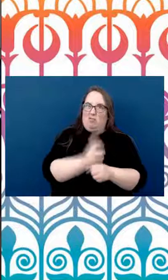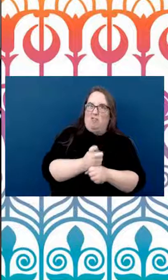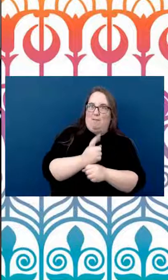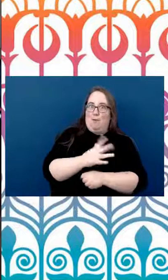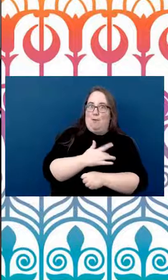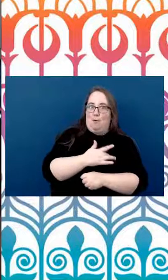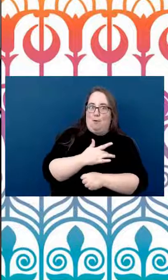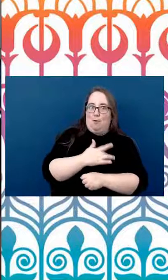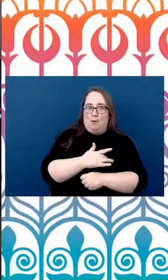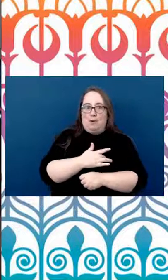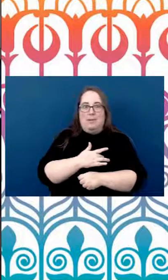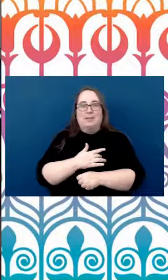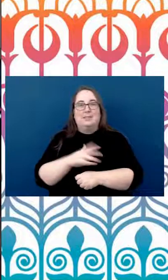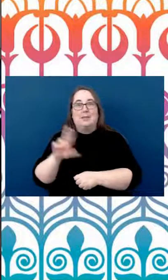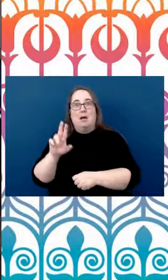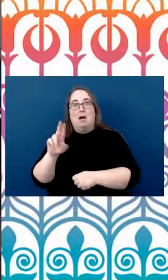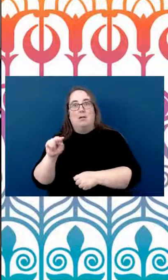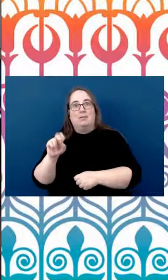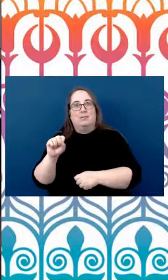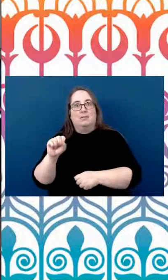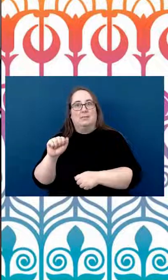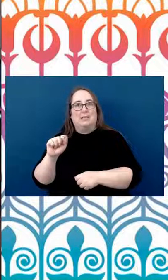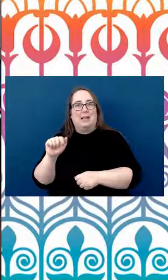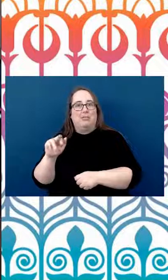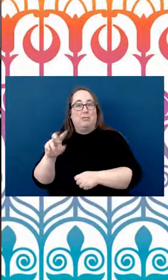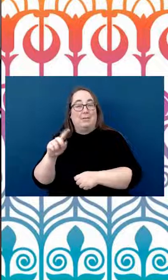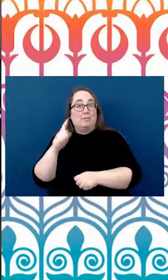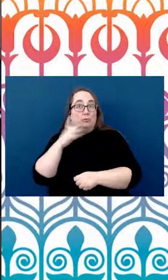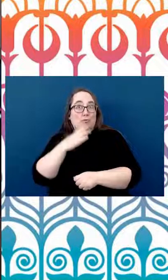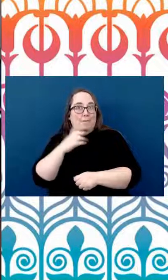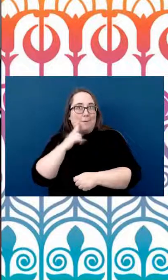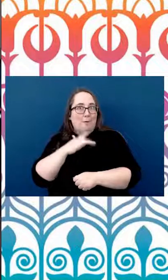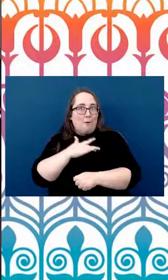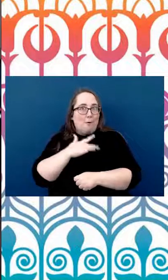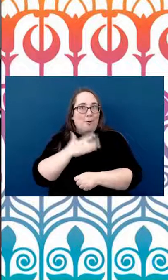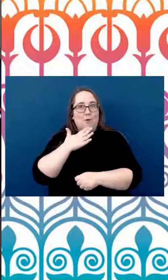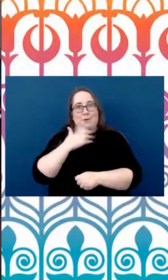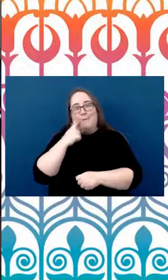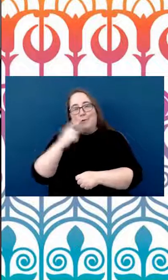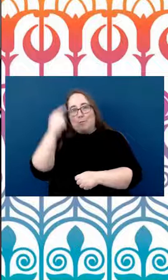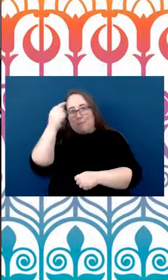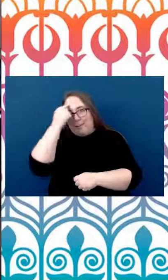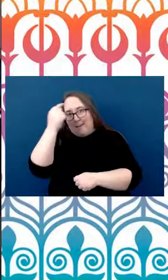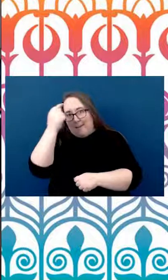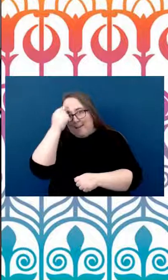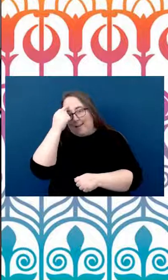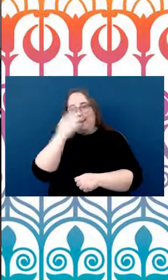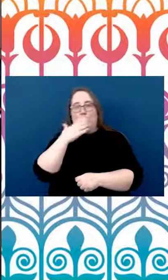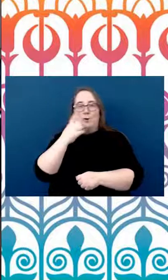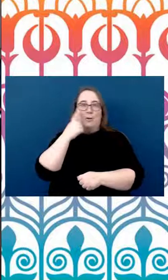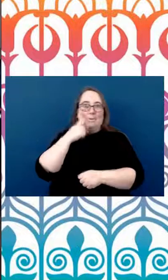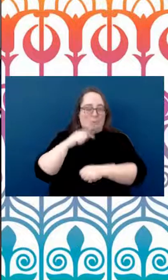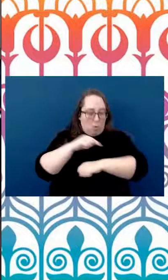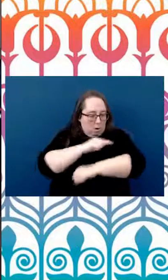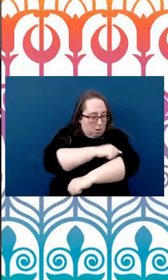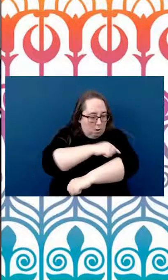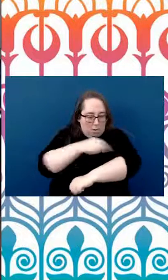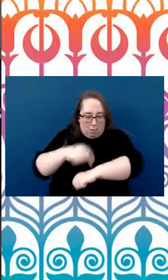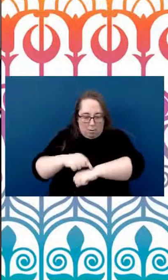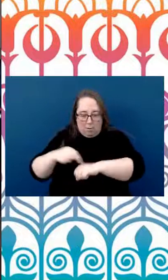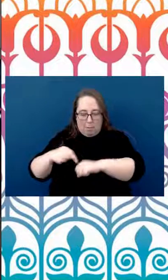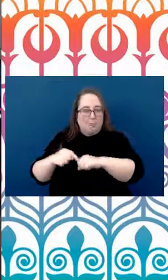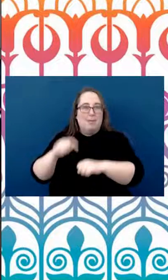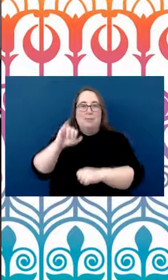unsaturated fats. So it's actually healthy for your heart and healthy for your brain, healthy for your joints. And because